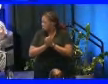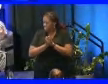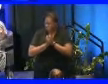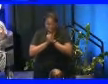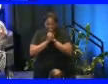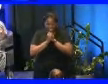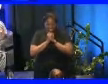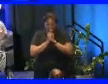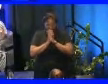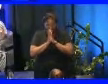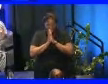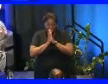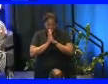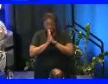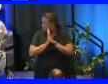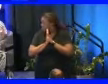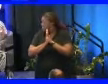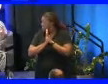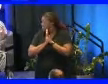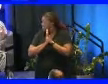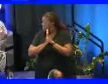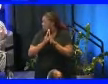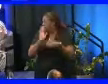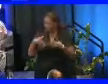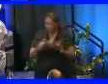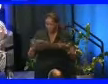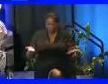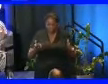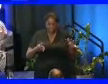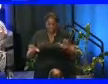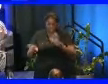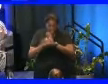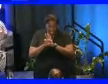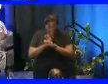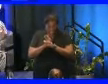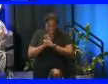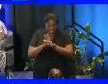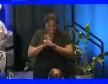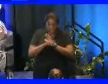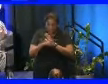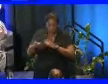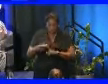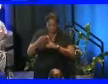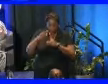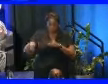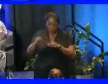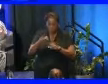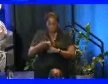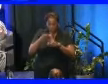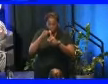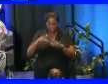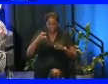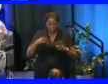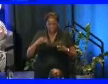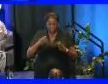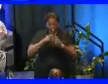than that. Each and every one of us has been handpicked. Many called, few are chosen. You guys are chosen. I feel the love